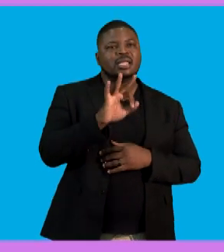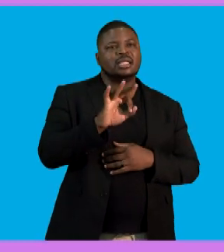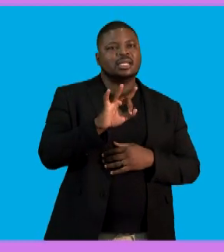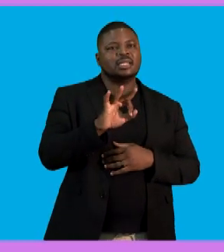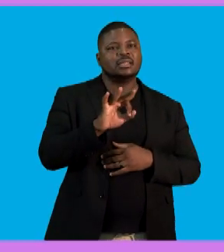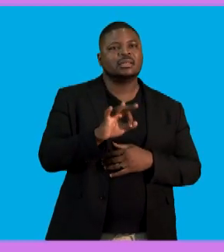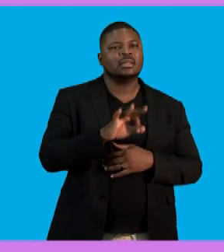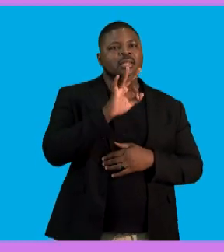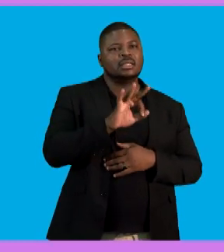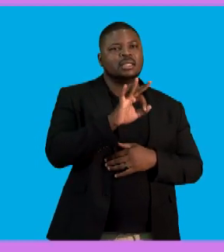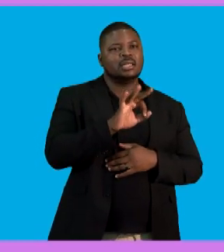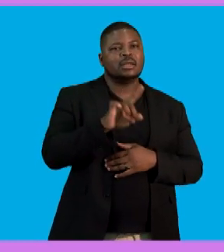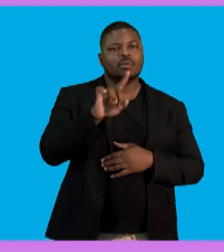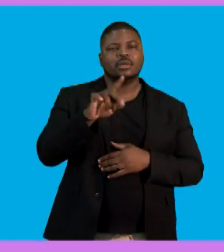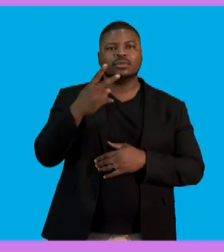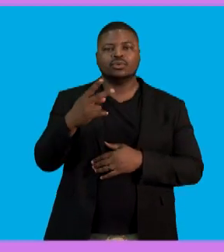By